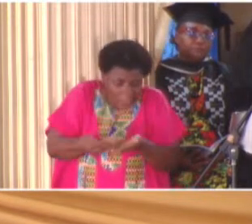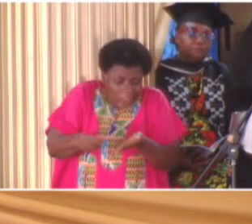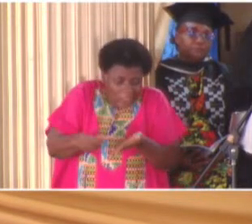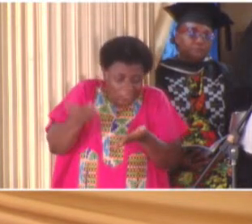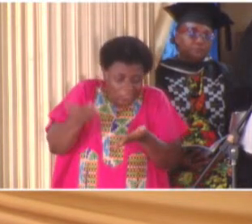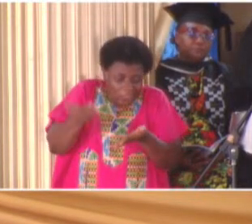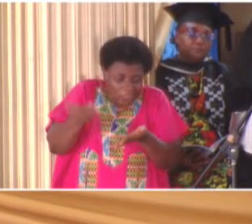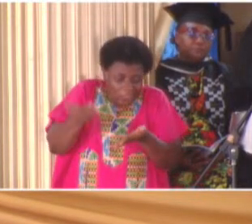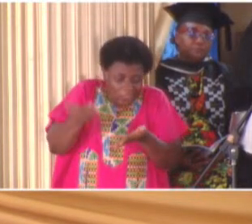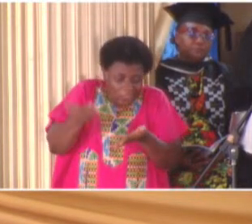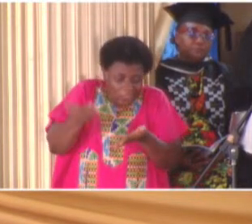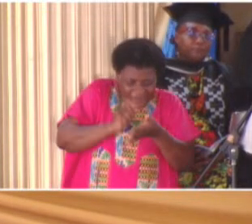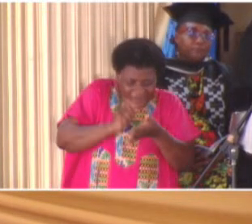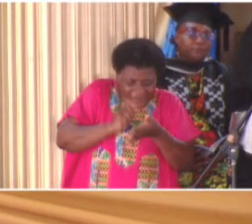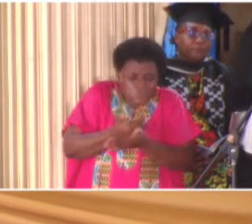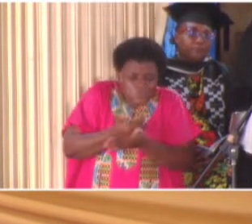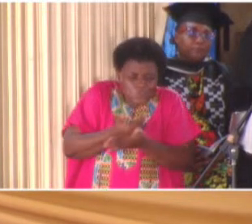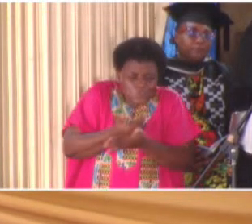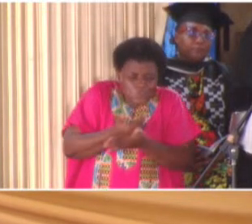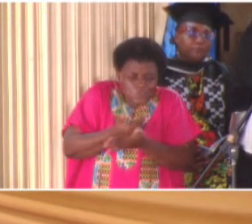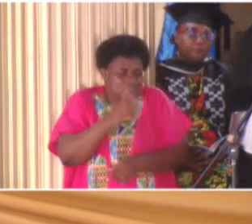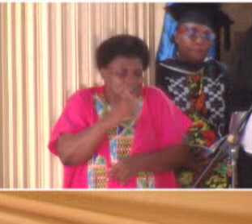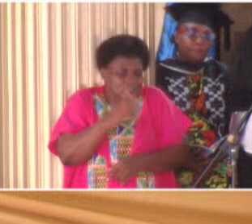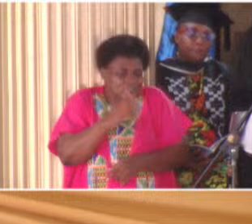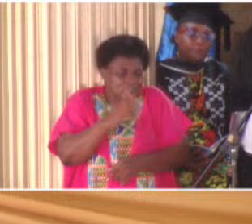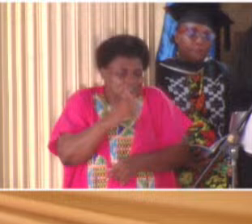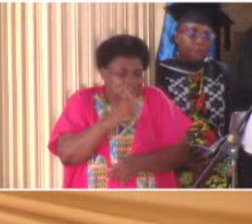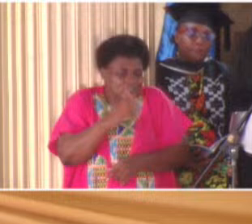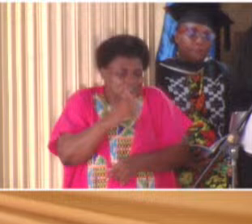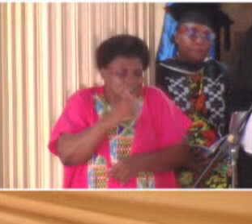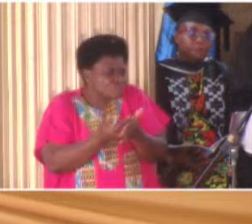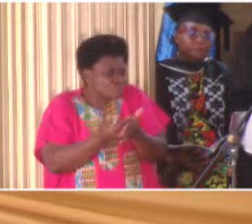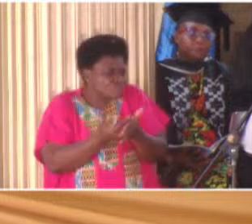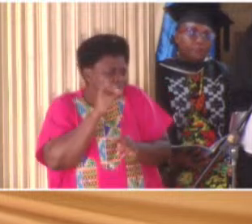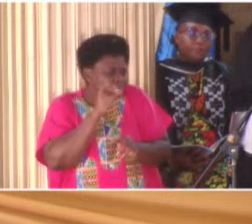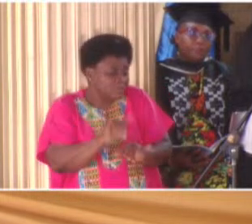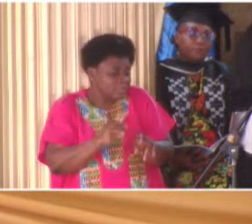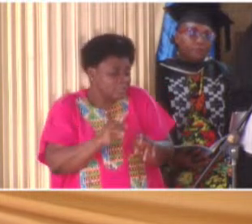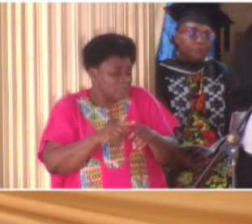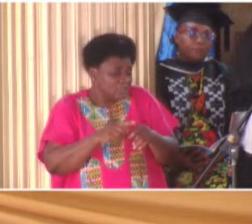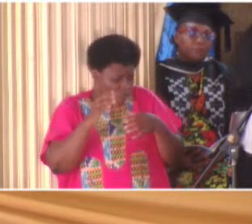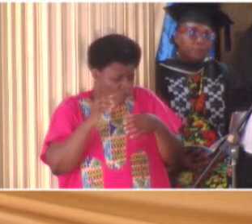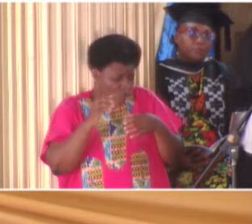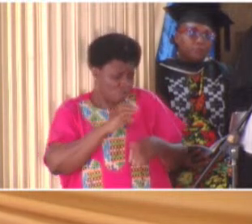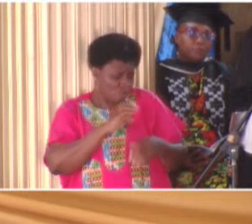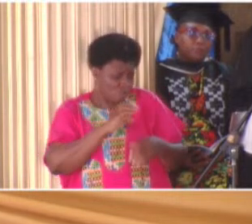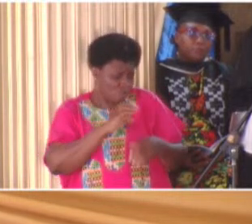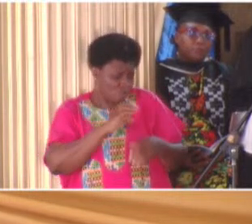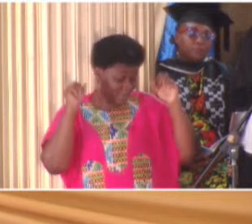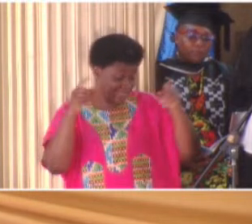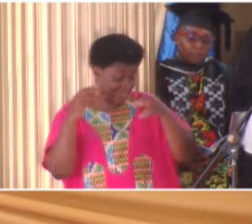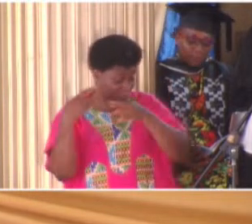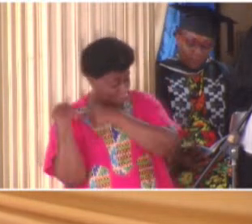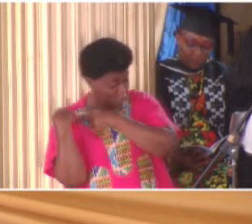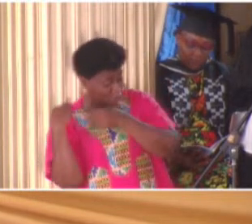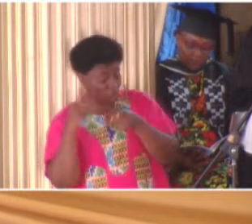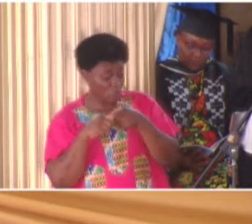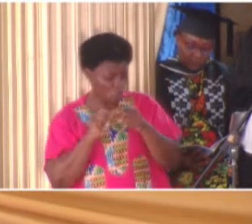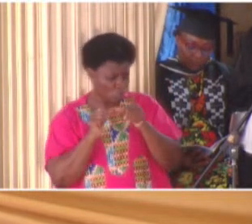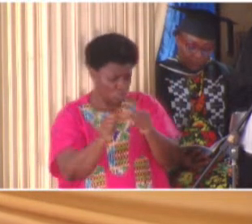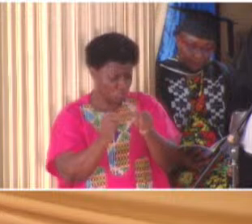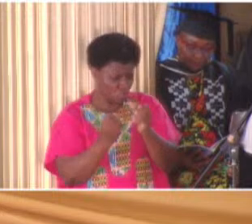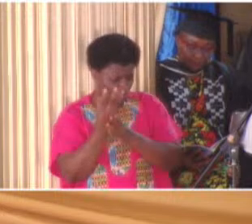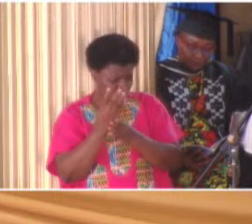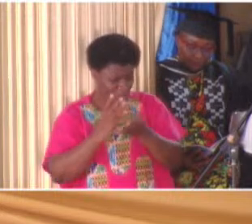and refined through experience and effort. Let us commit to the process of continuous growth, to lifelong learning, and